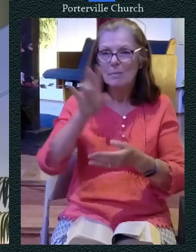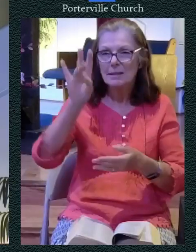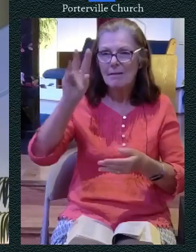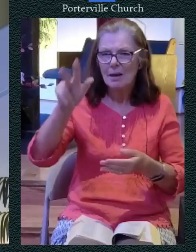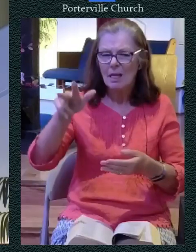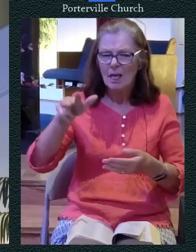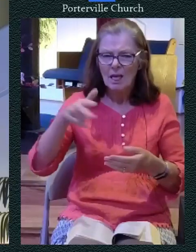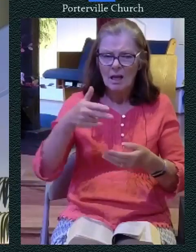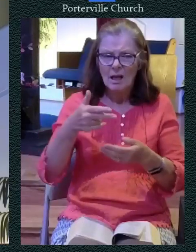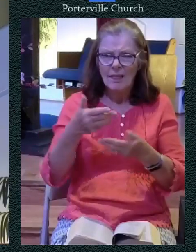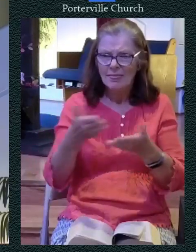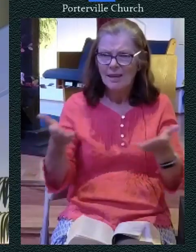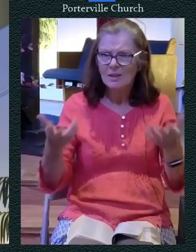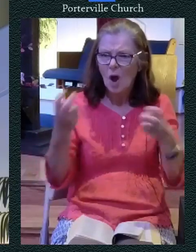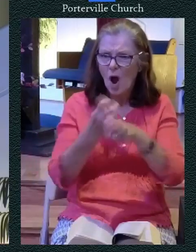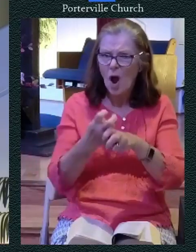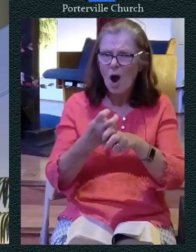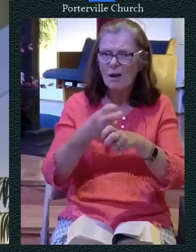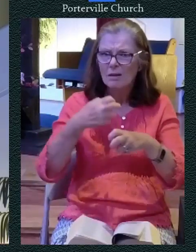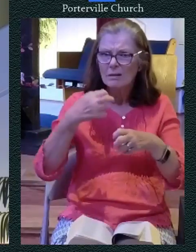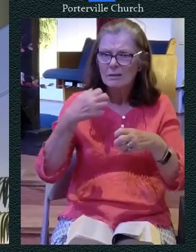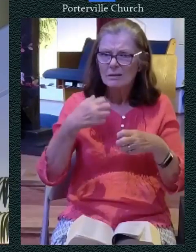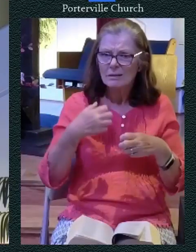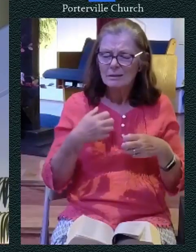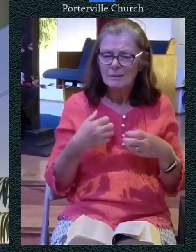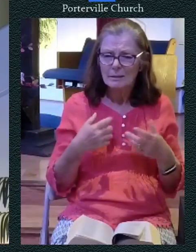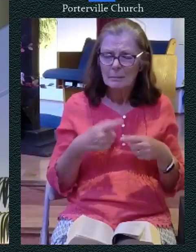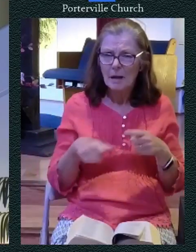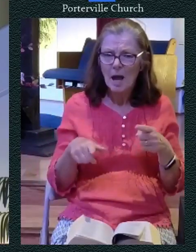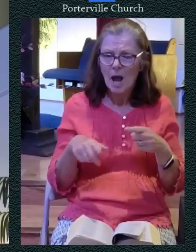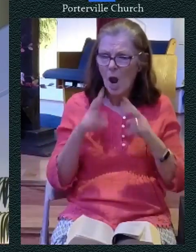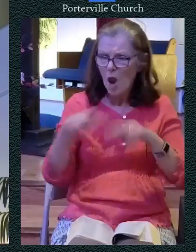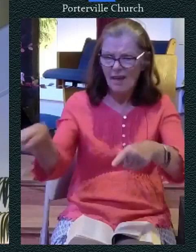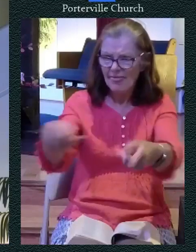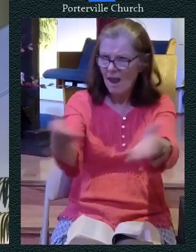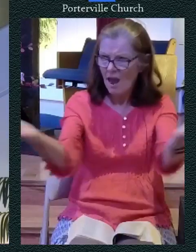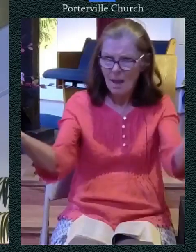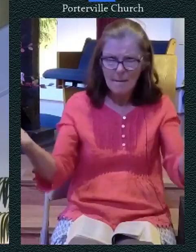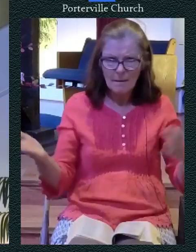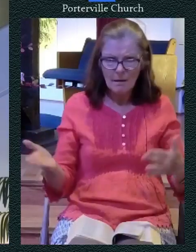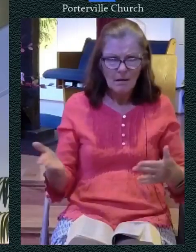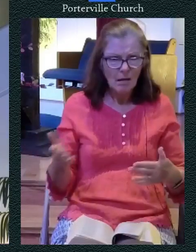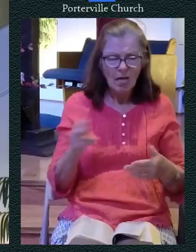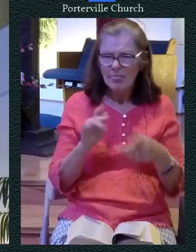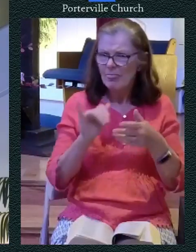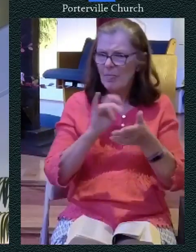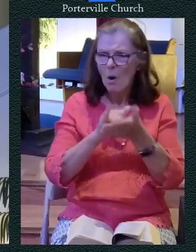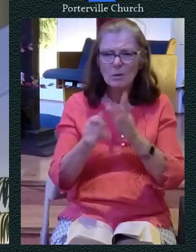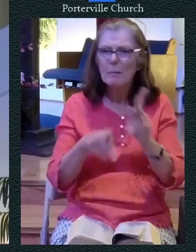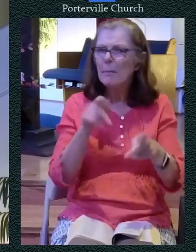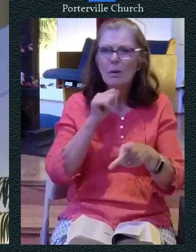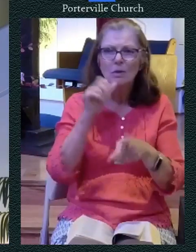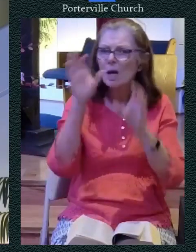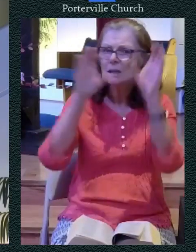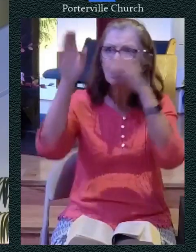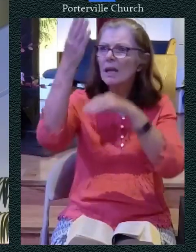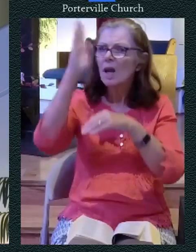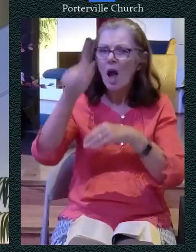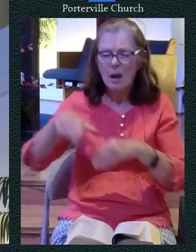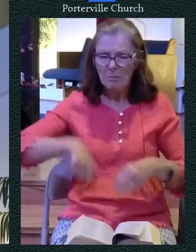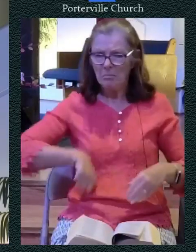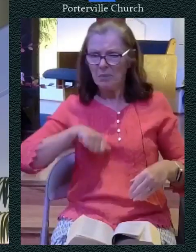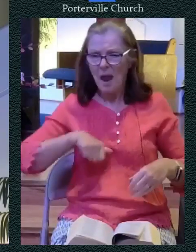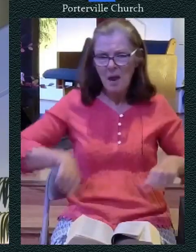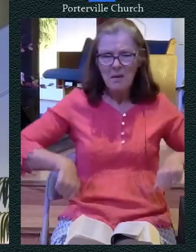tough. But look at them. They're not seeking God at all. They're proud. They're arrogant.